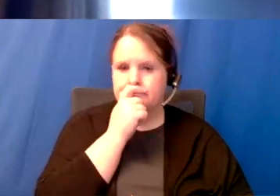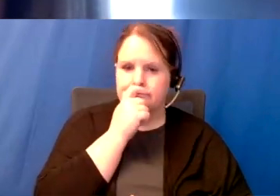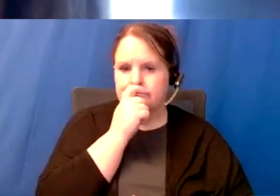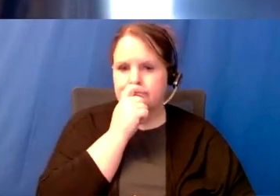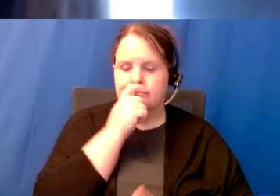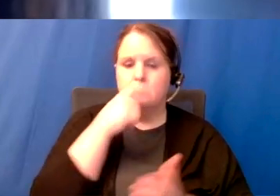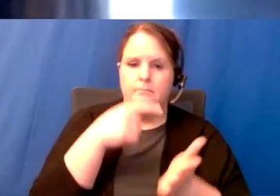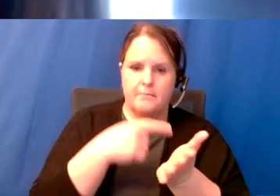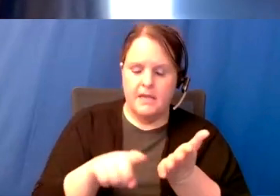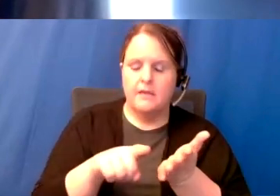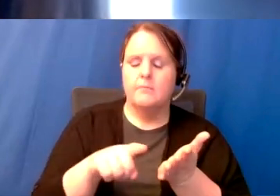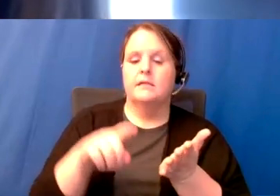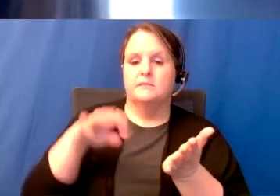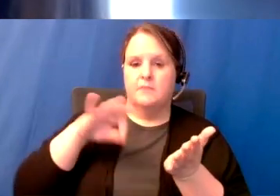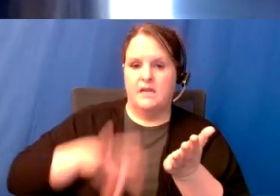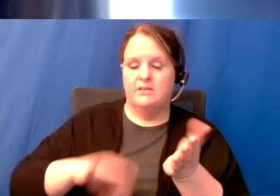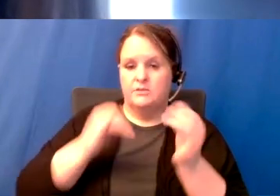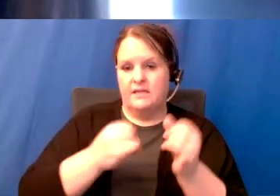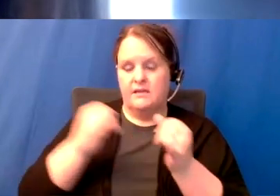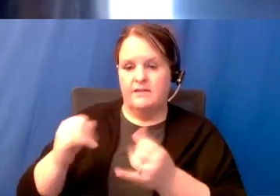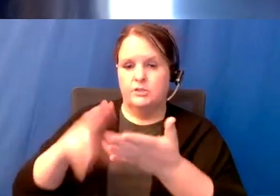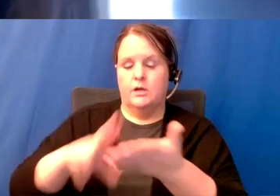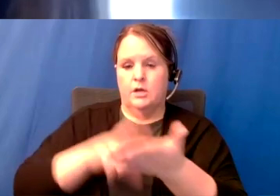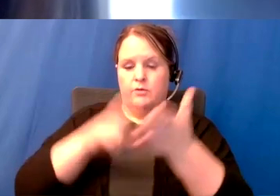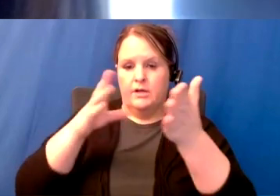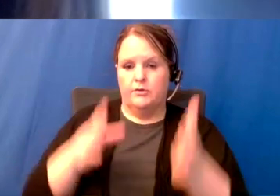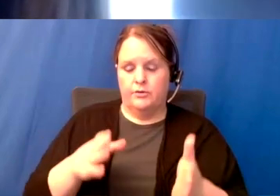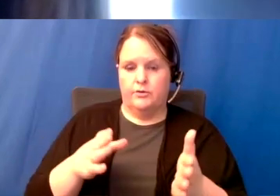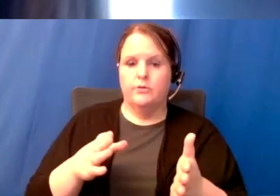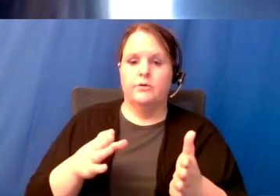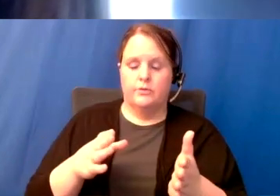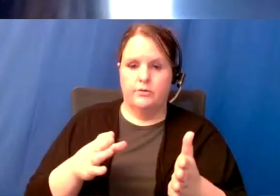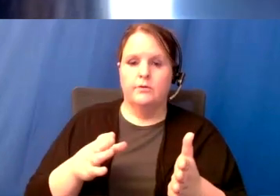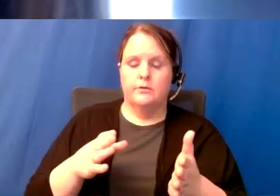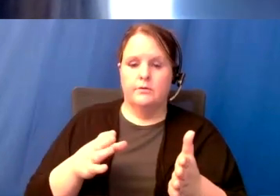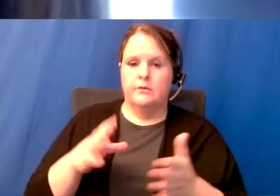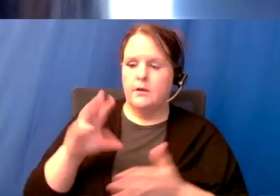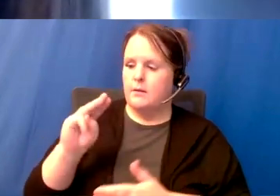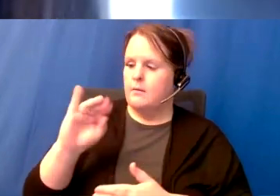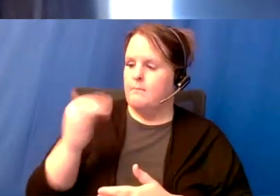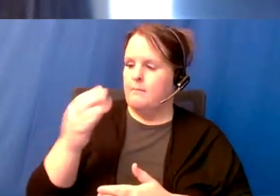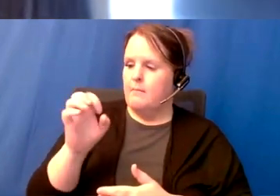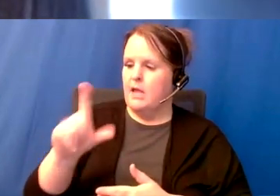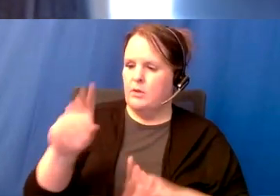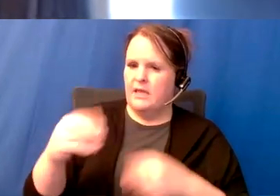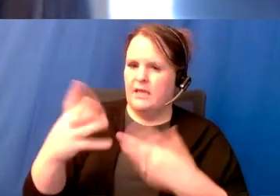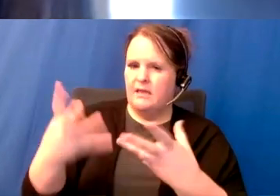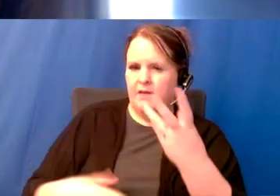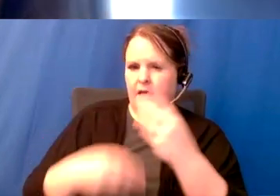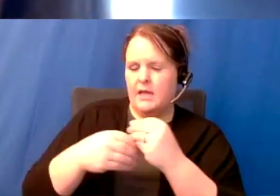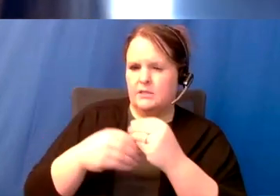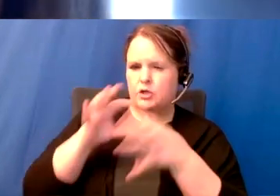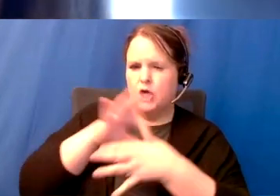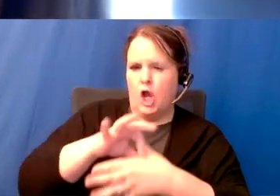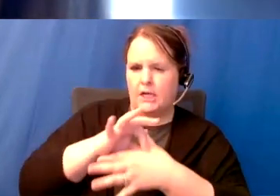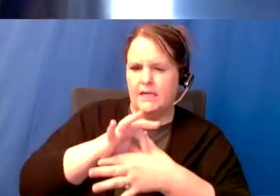Payments beneficial to the individual contractor. Michael, if you could give some maybe additional context of